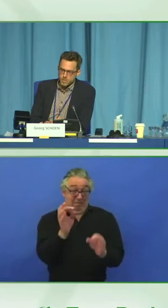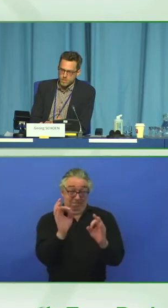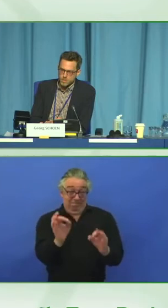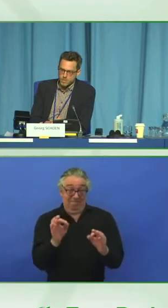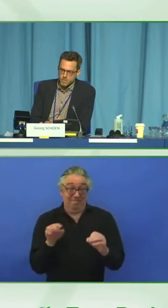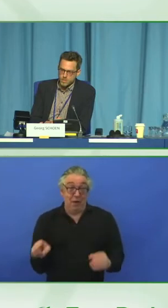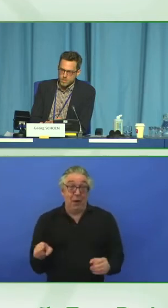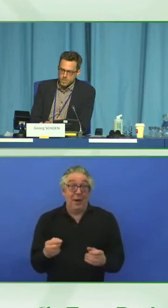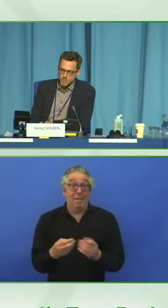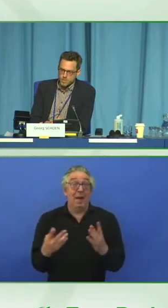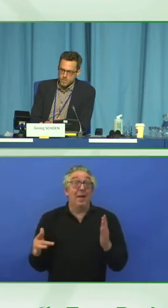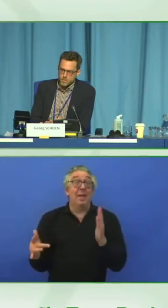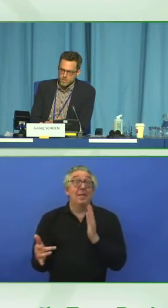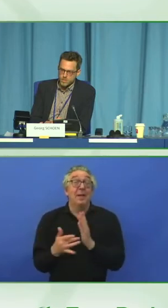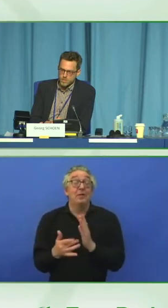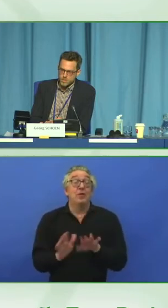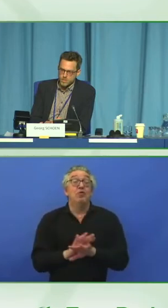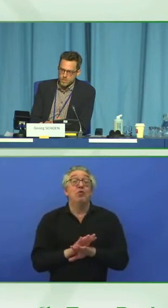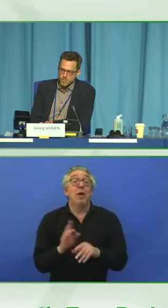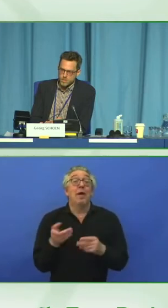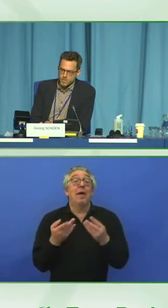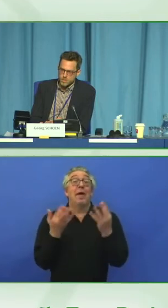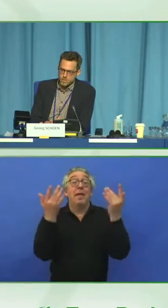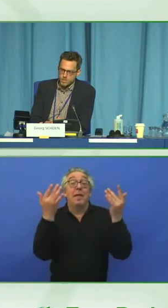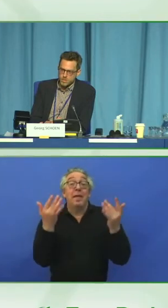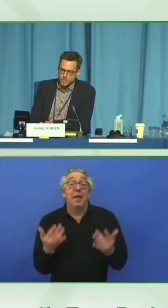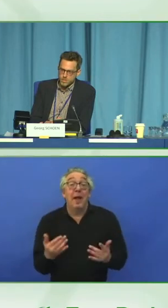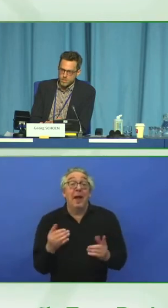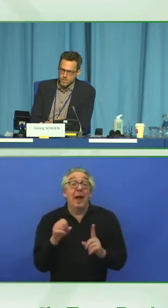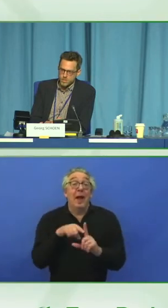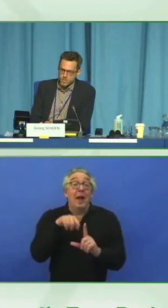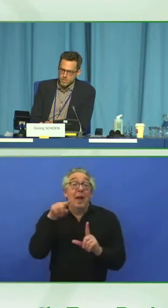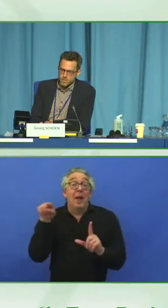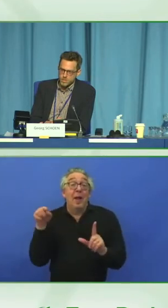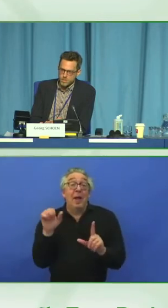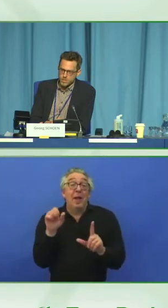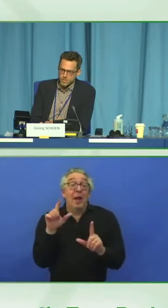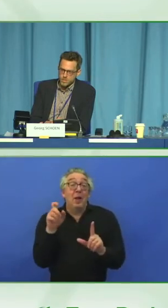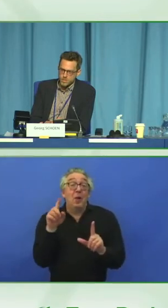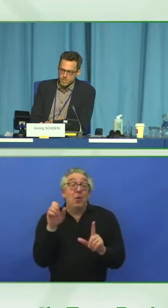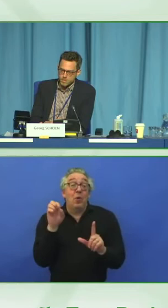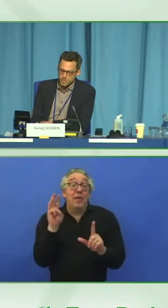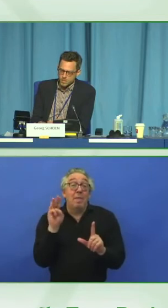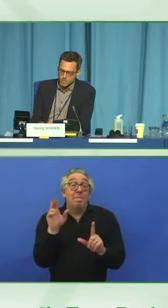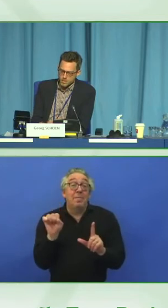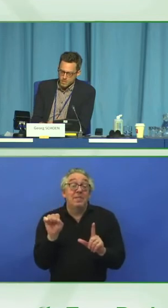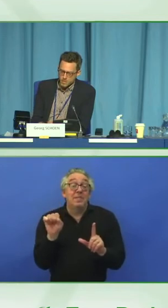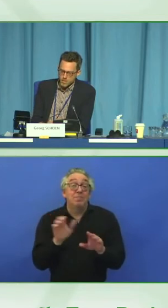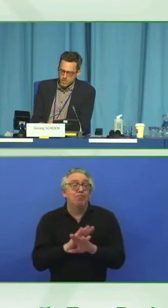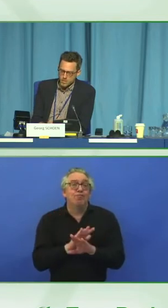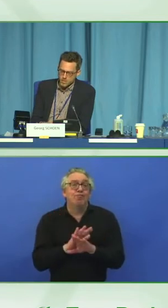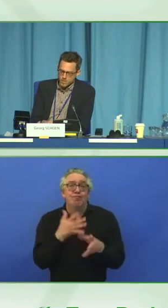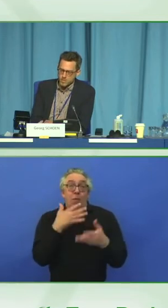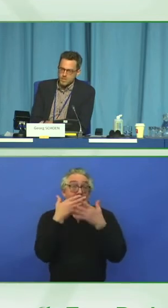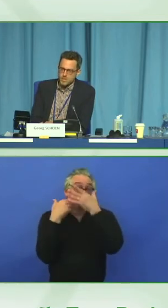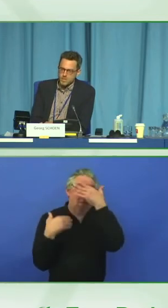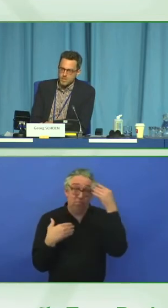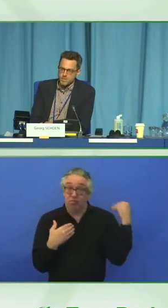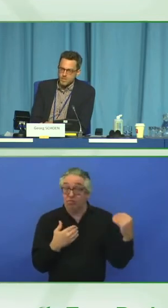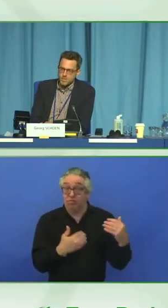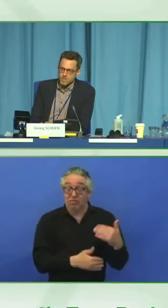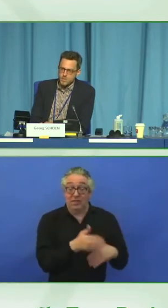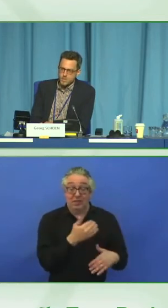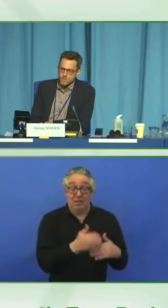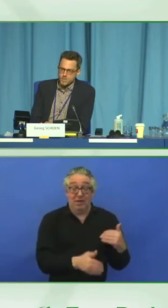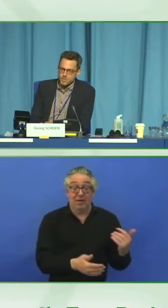I think inclusion has many, many meanings, and a lot of the discussion in India is, you know, we're still almost grappling with the idea of how does it work for a